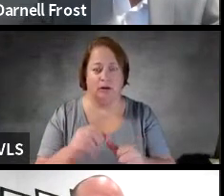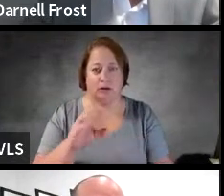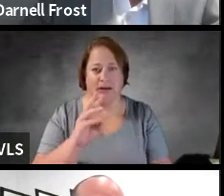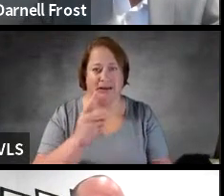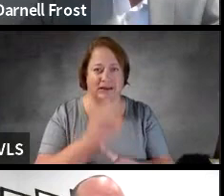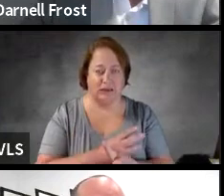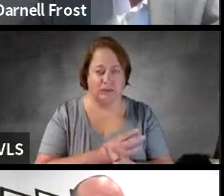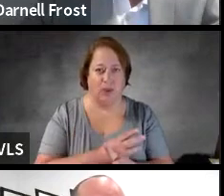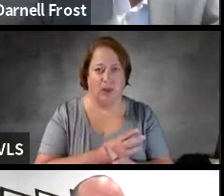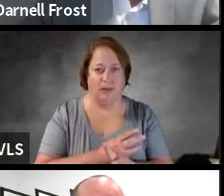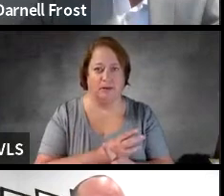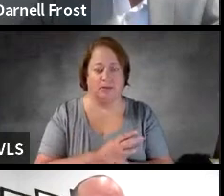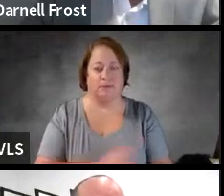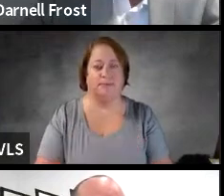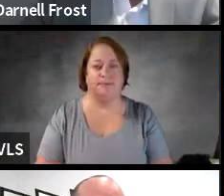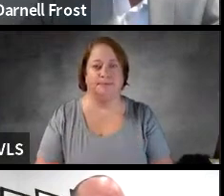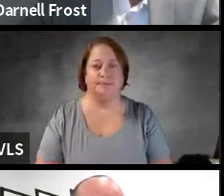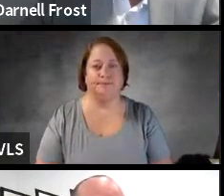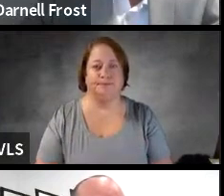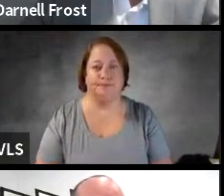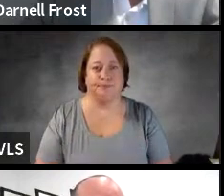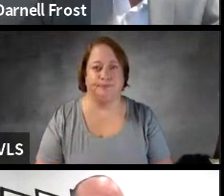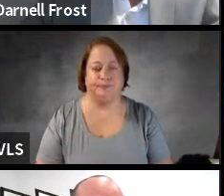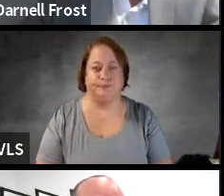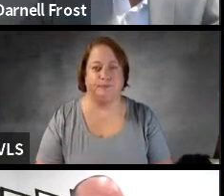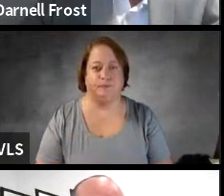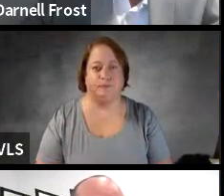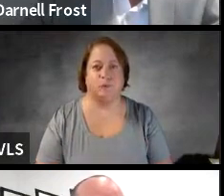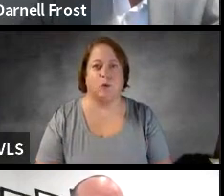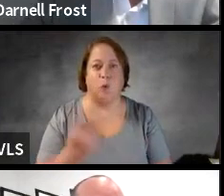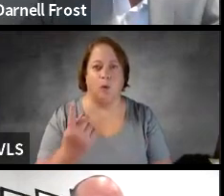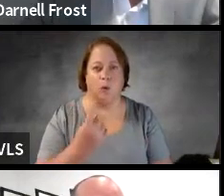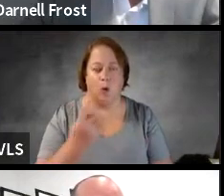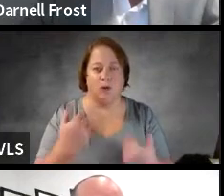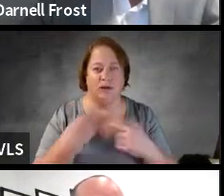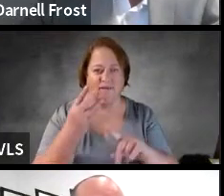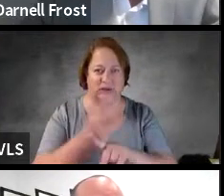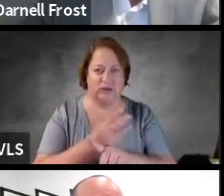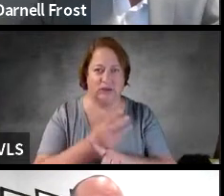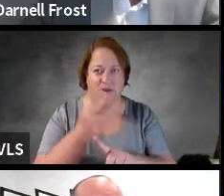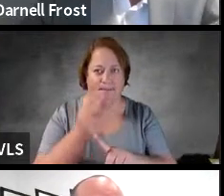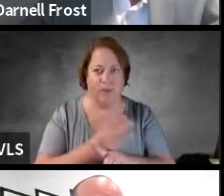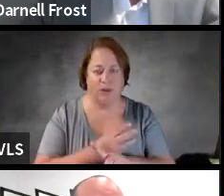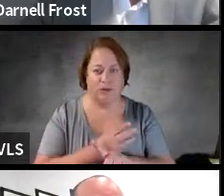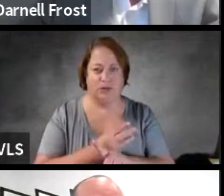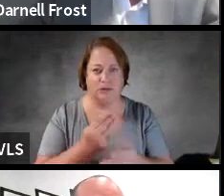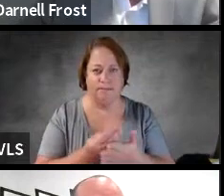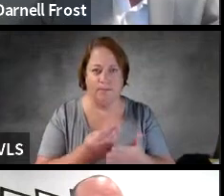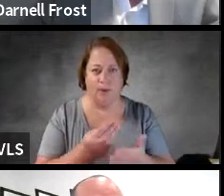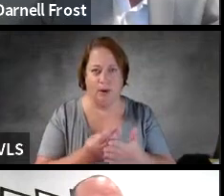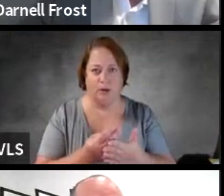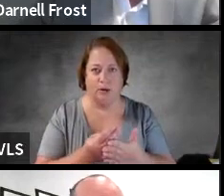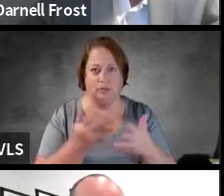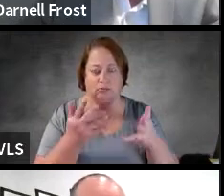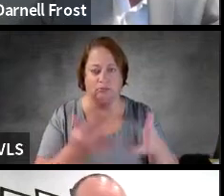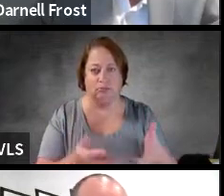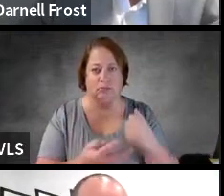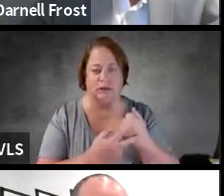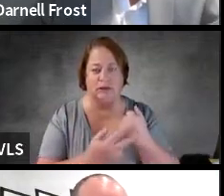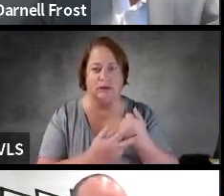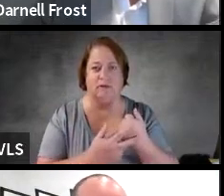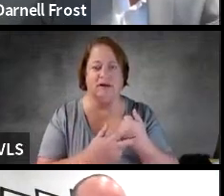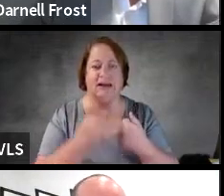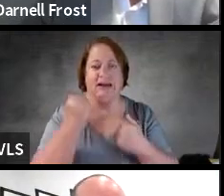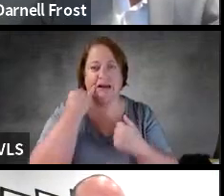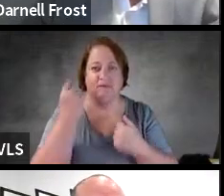6 months' balance. In other words, that we would always have 6 months in reserve. And that would be in